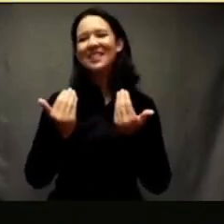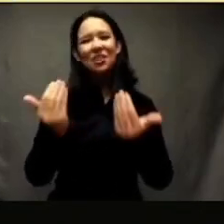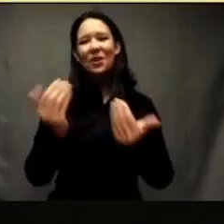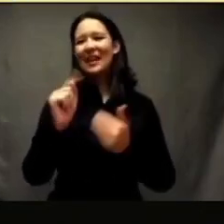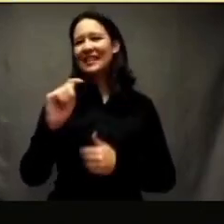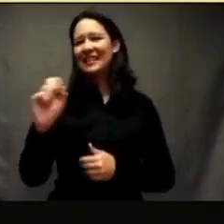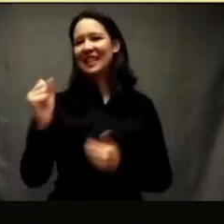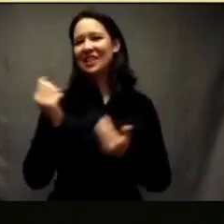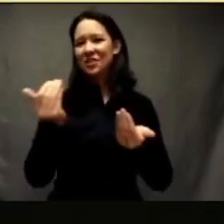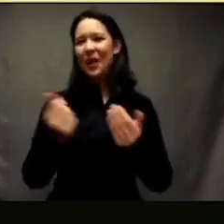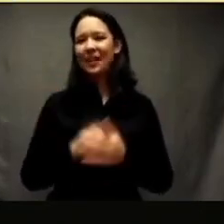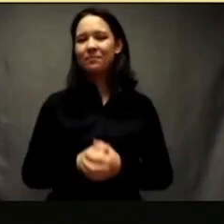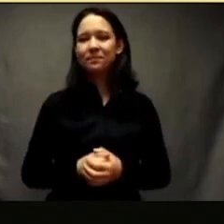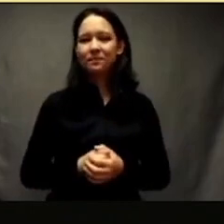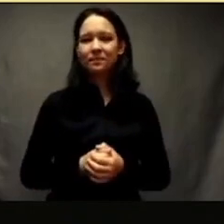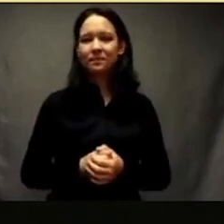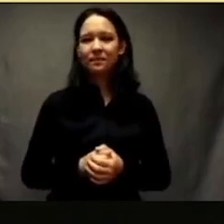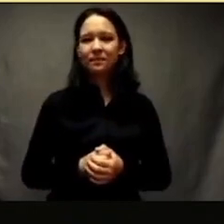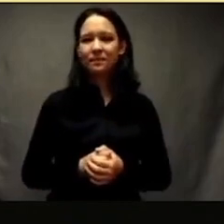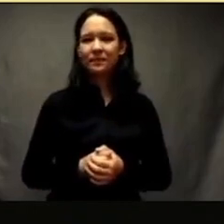Yeah.